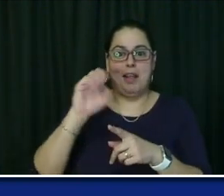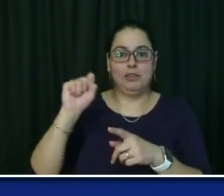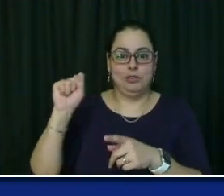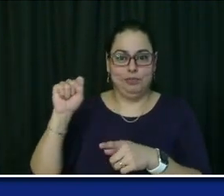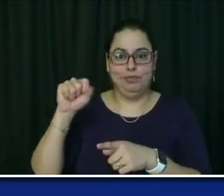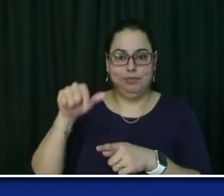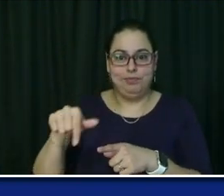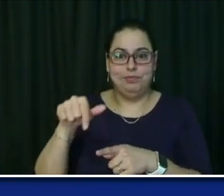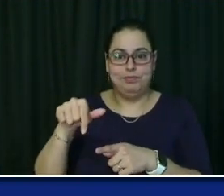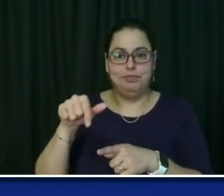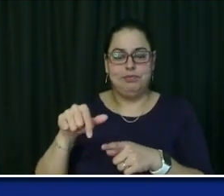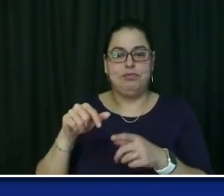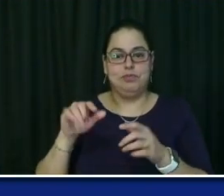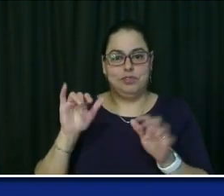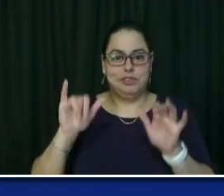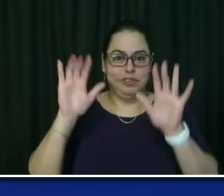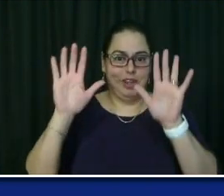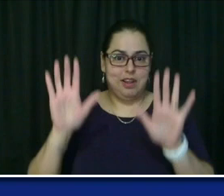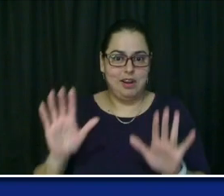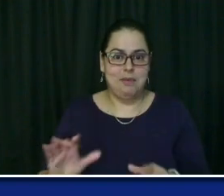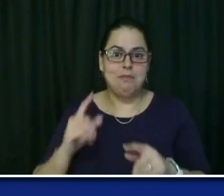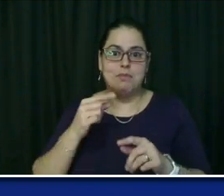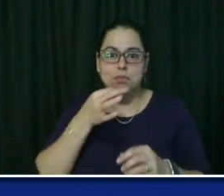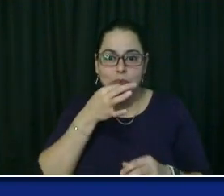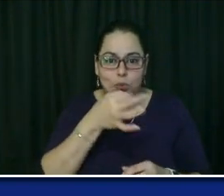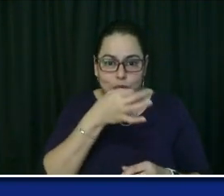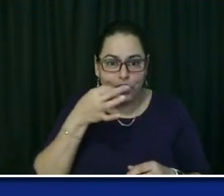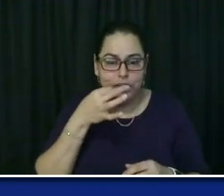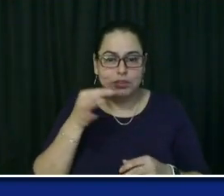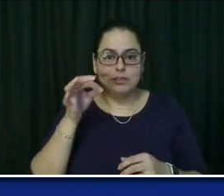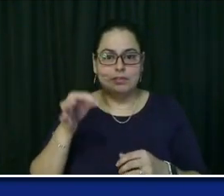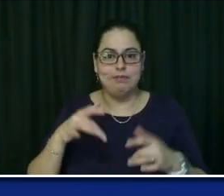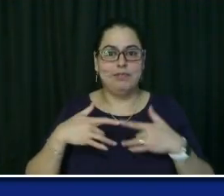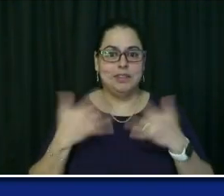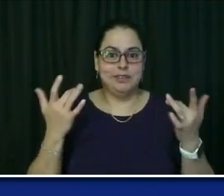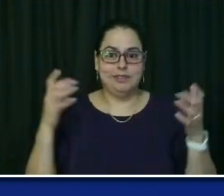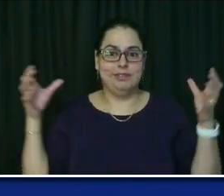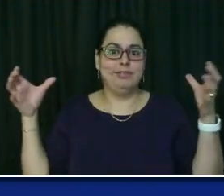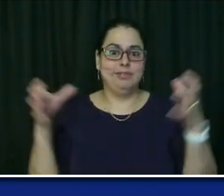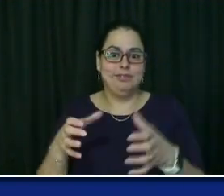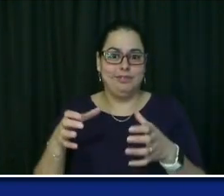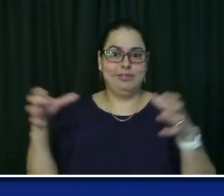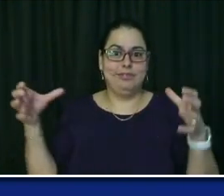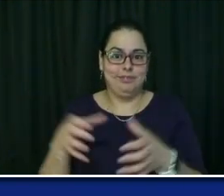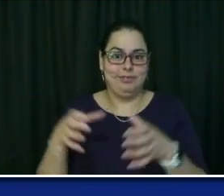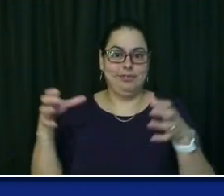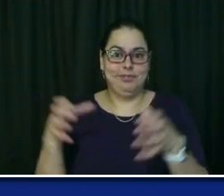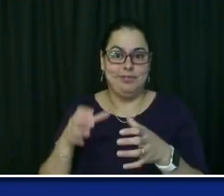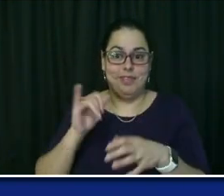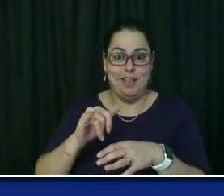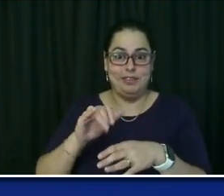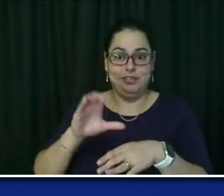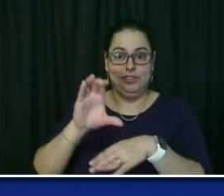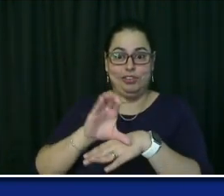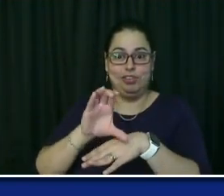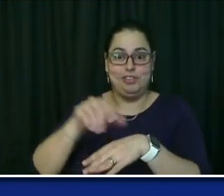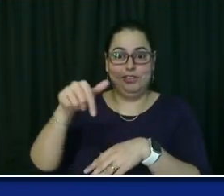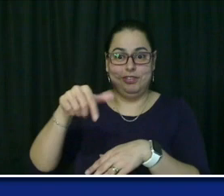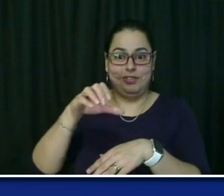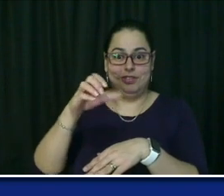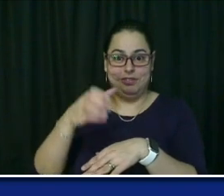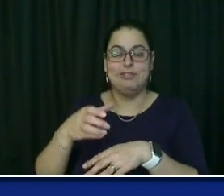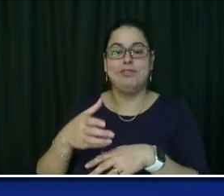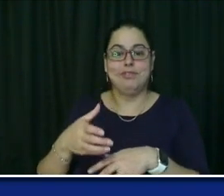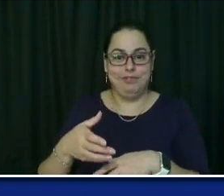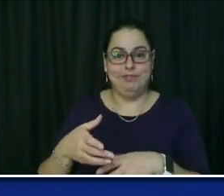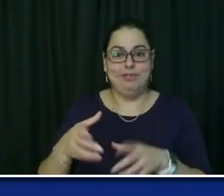communion event. And when the congregation, when the parish was tested, we did not see a spike in the number of cases, which means what? Which